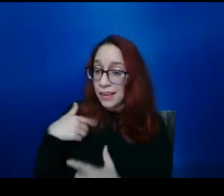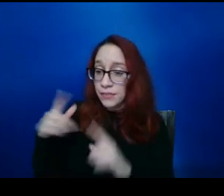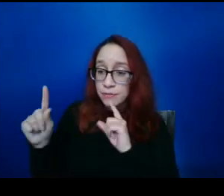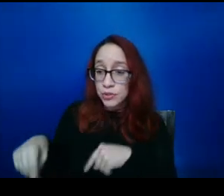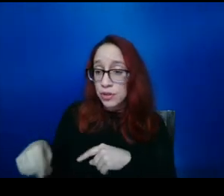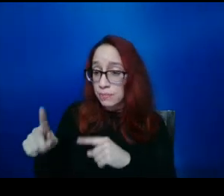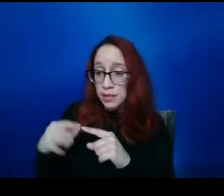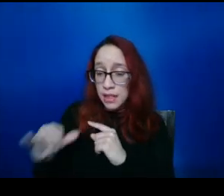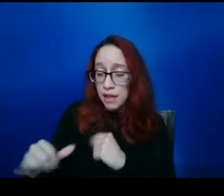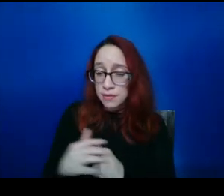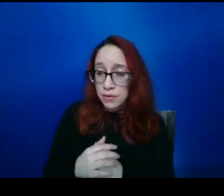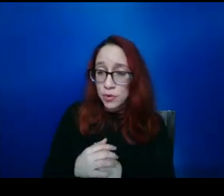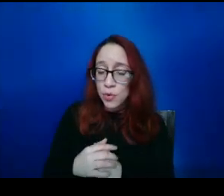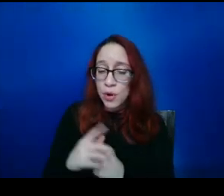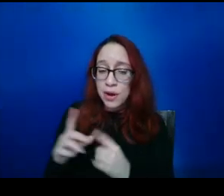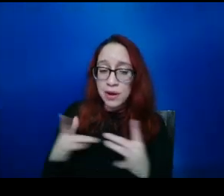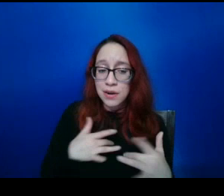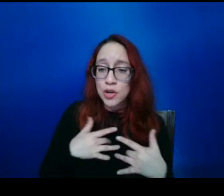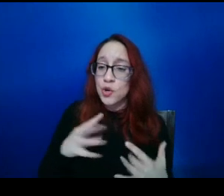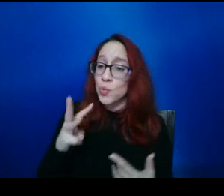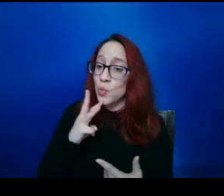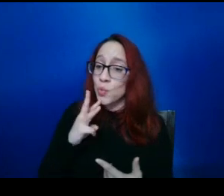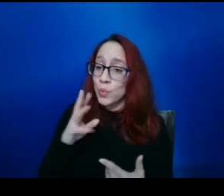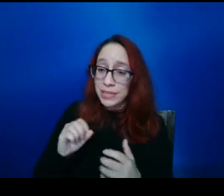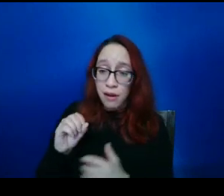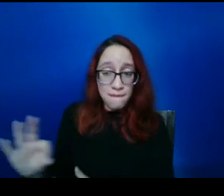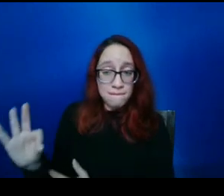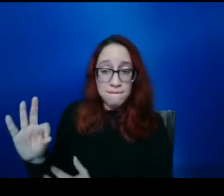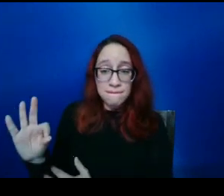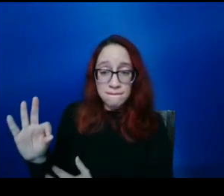that. Concerning that the water was going to be shut off